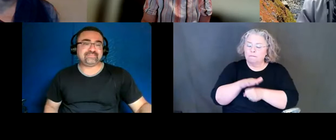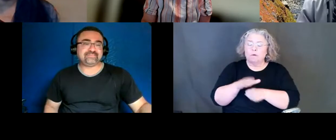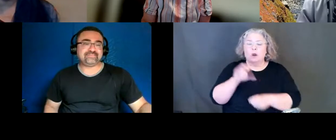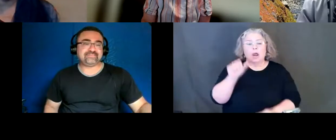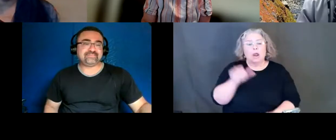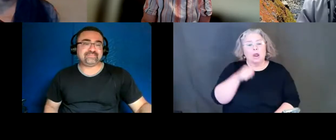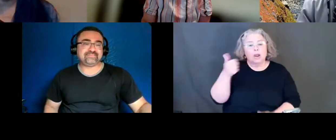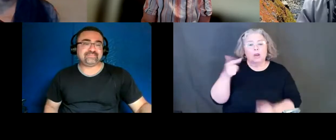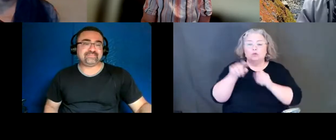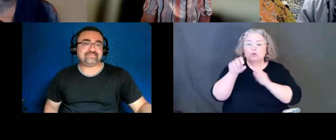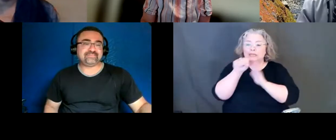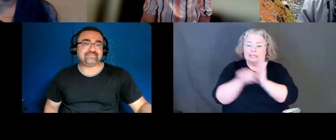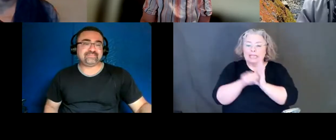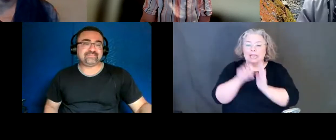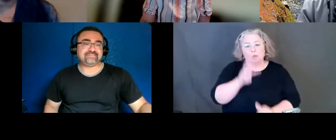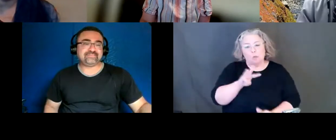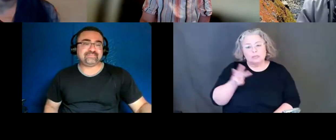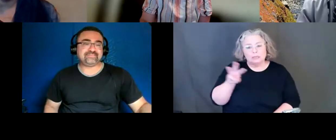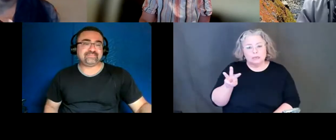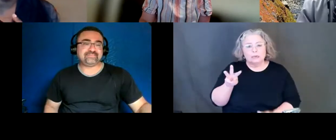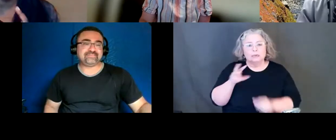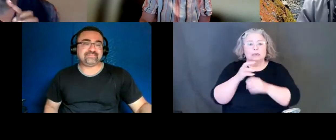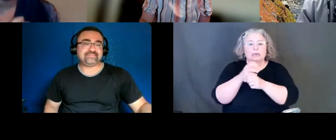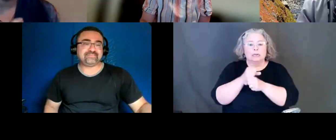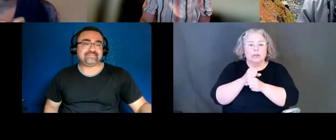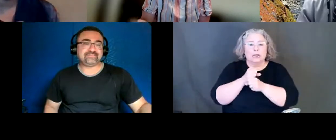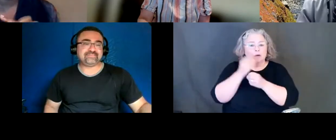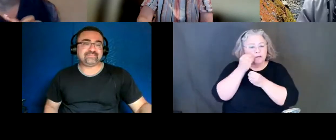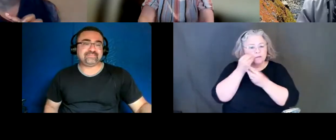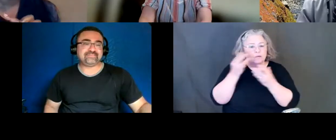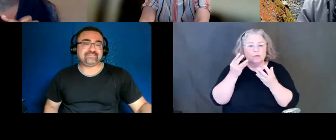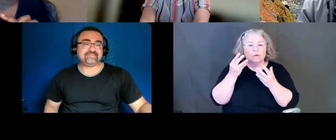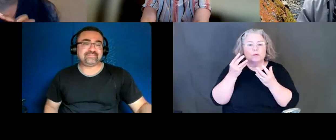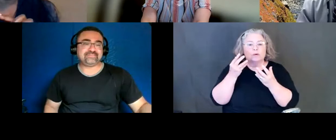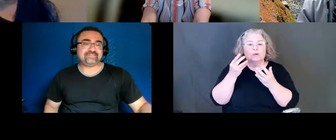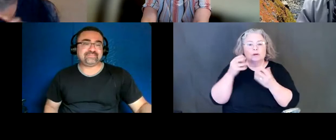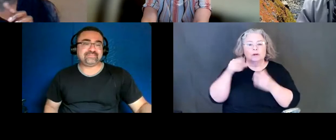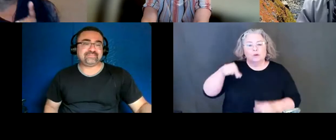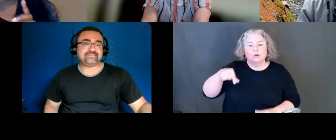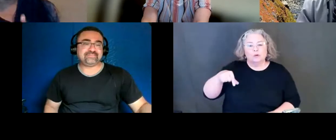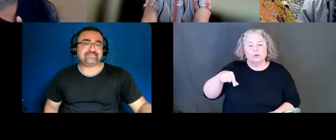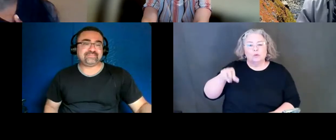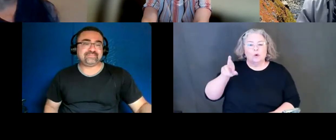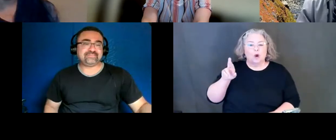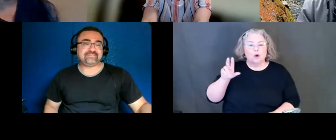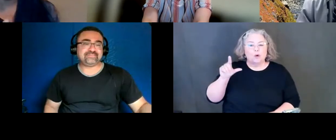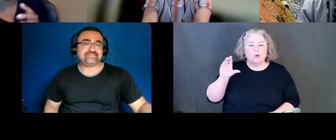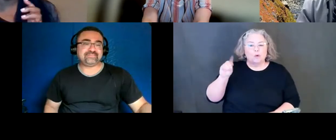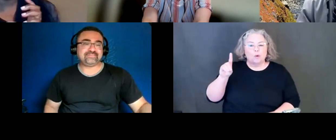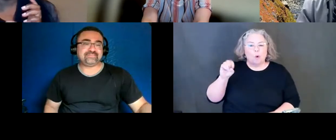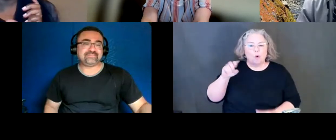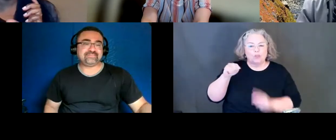the state website and get your information that comes as a QR code, and then you take a picture of